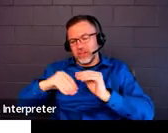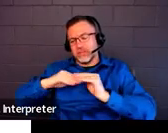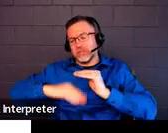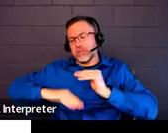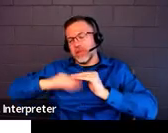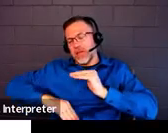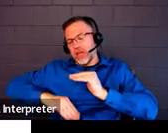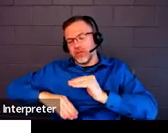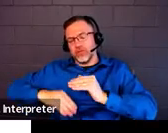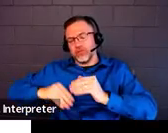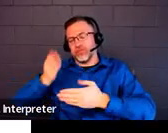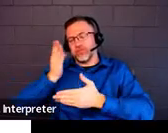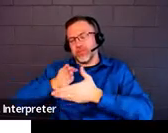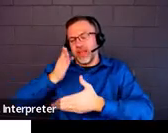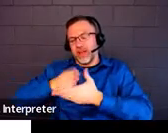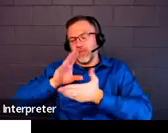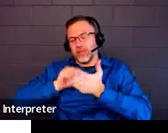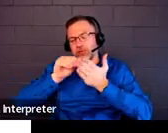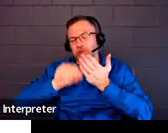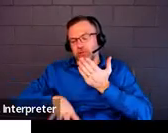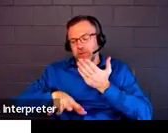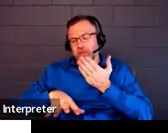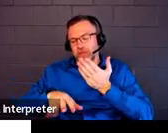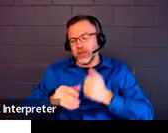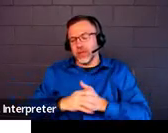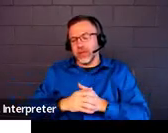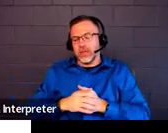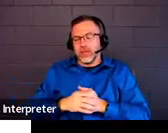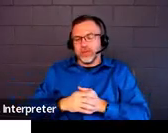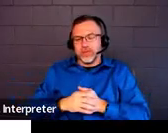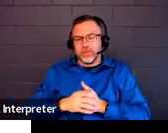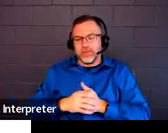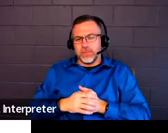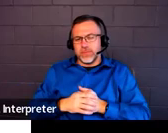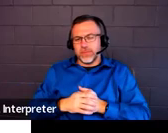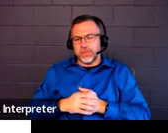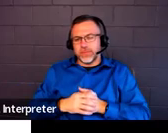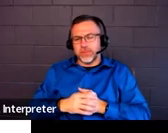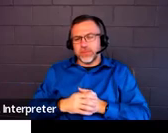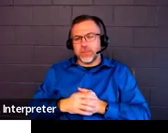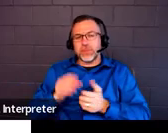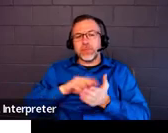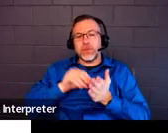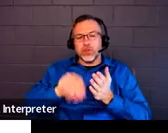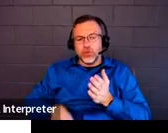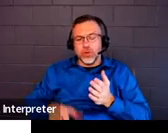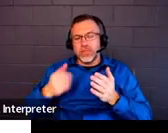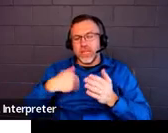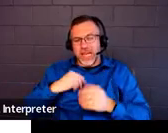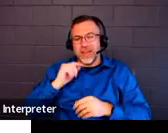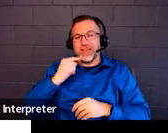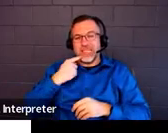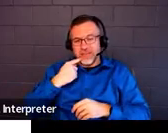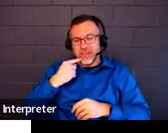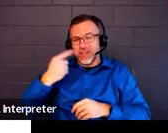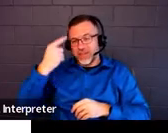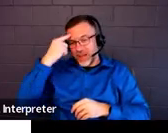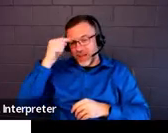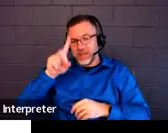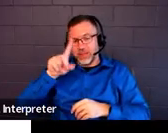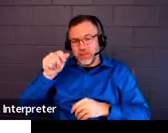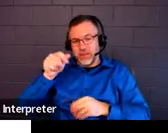exists parallel to significant deficits in adaptive behavior. Students with significant cognitive disability